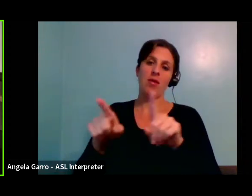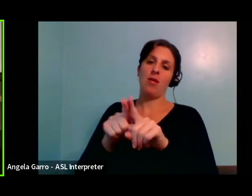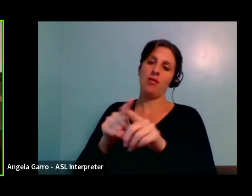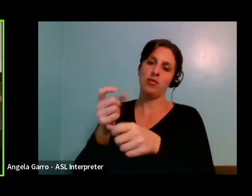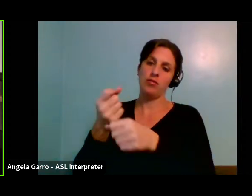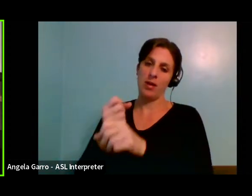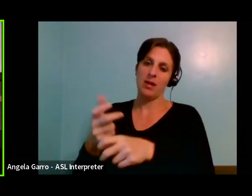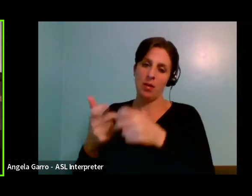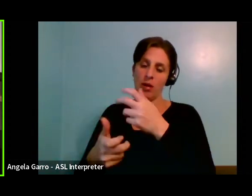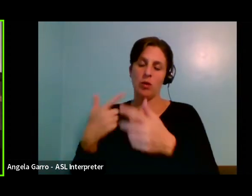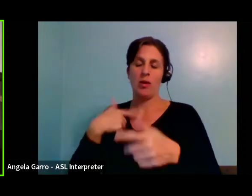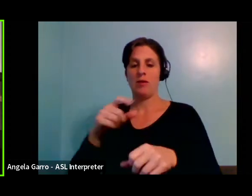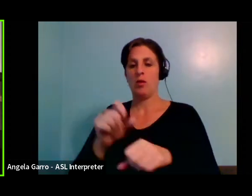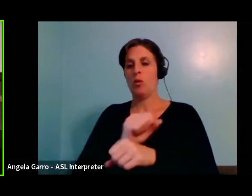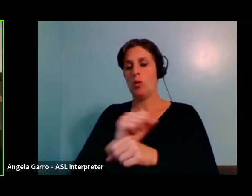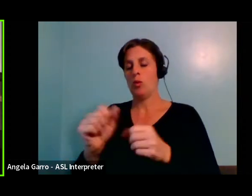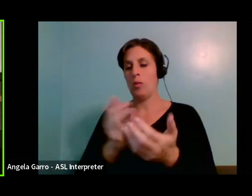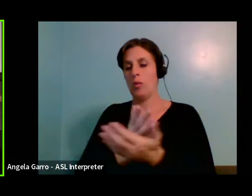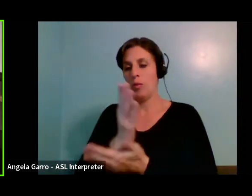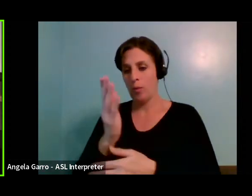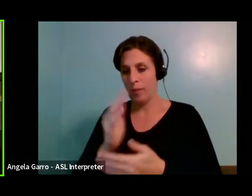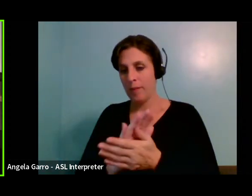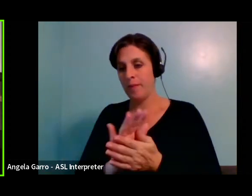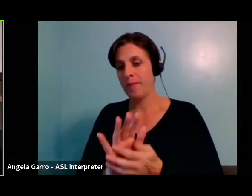So we need to Yes. work through that. Yes. That's great.